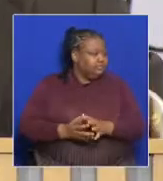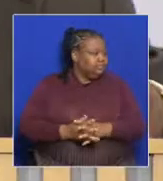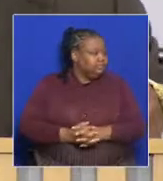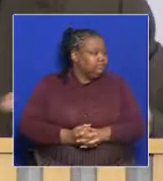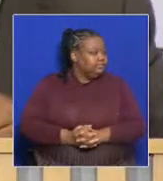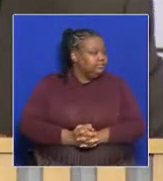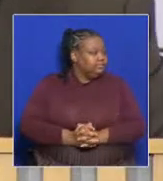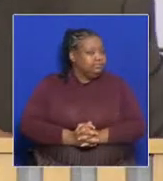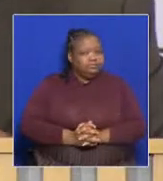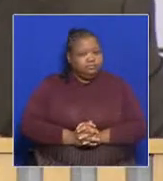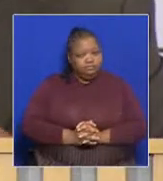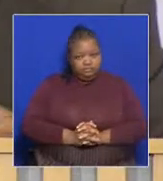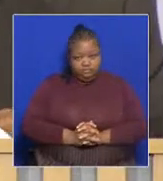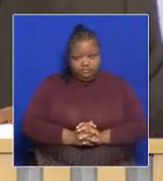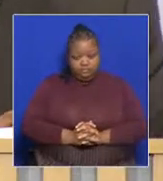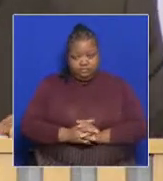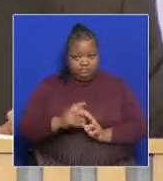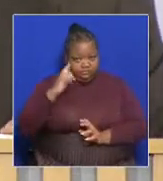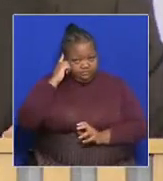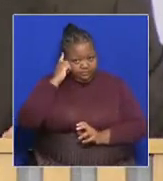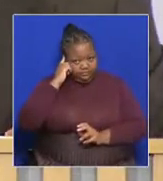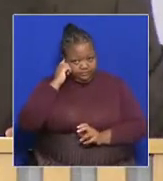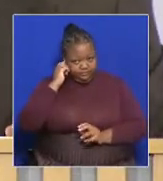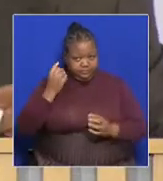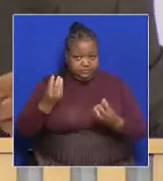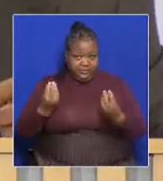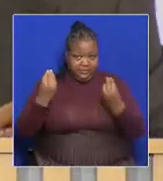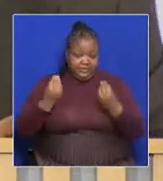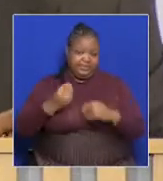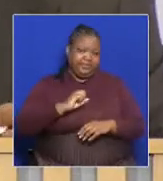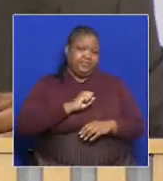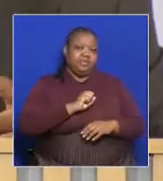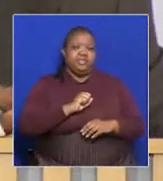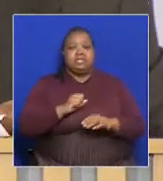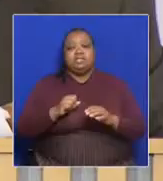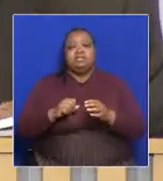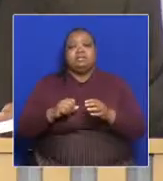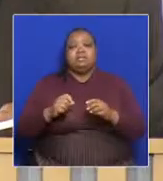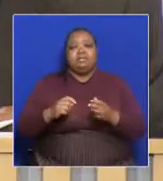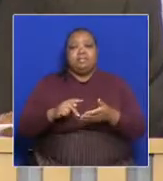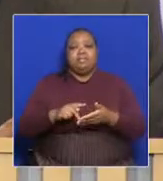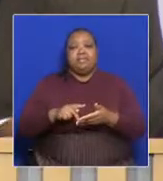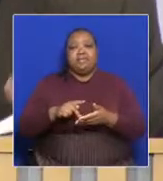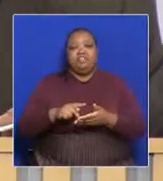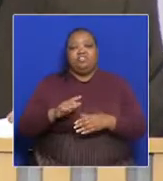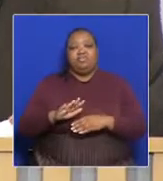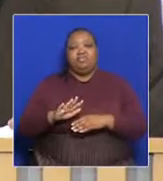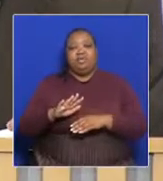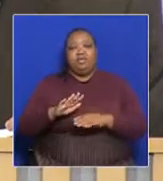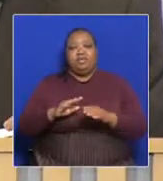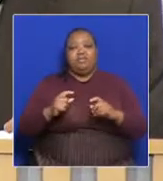Do you have it? Yes. Okay. Page 5, paragraph 29.